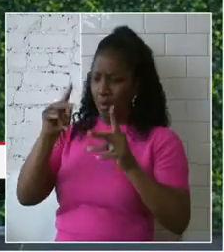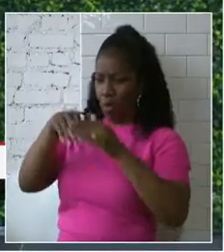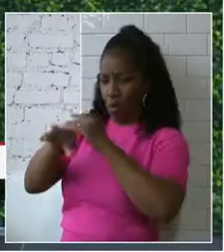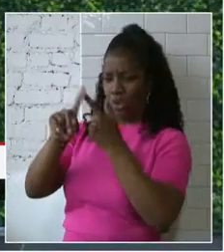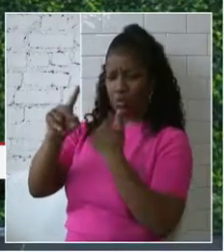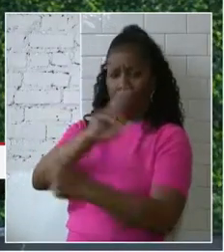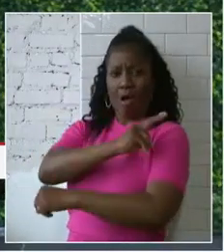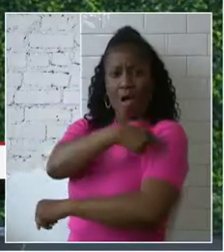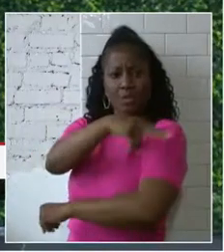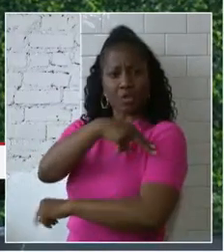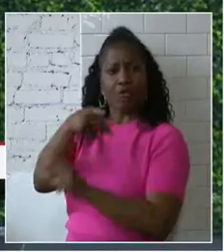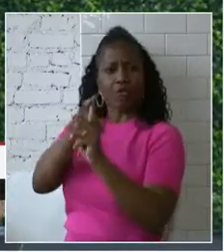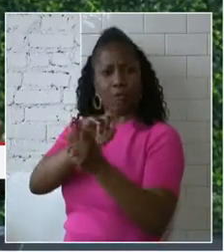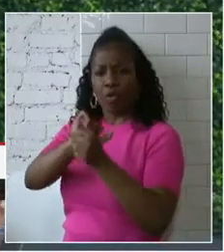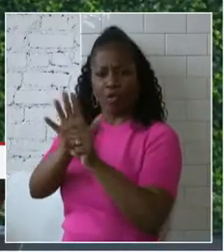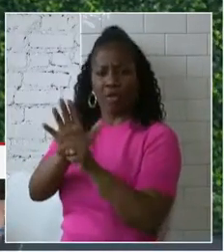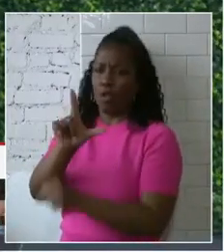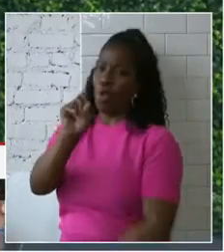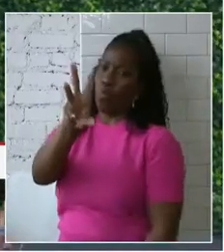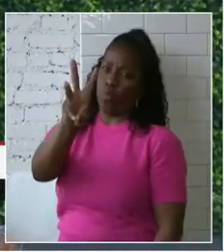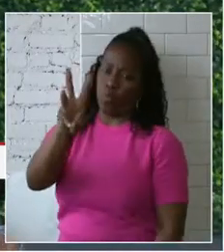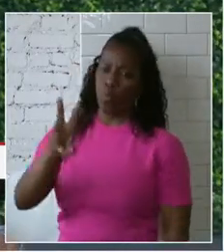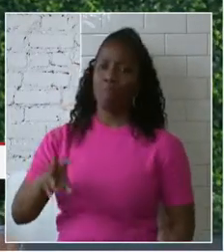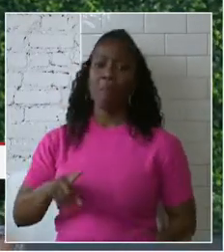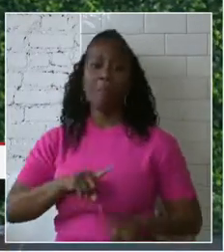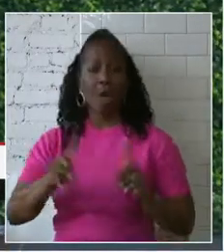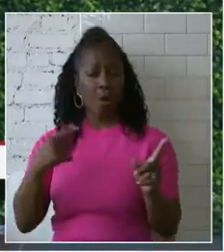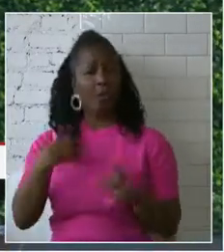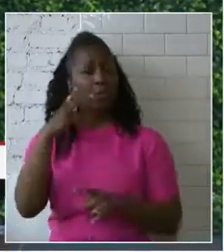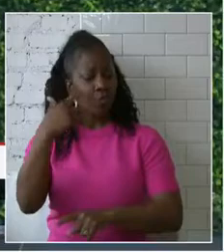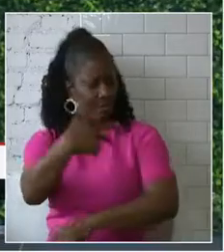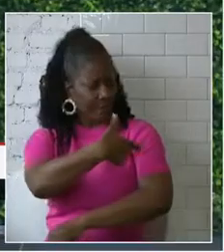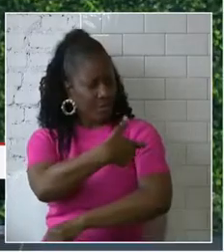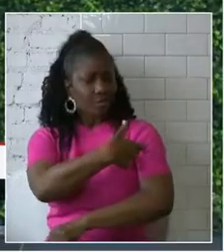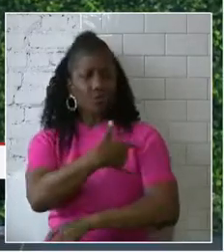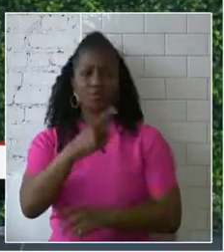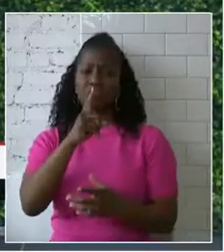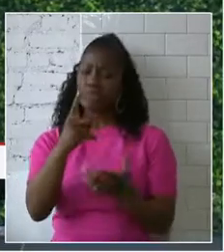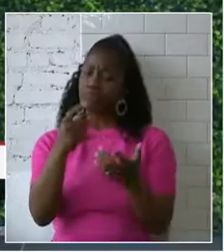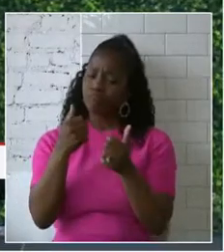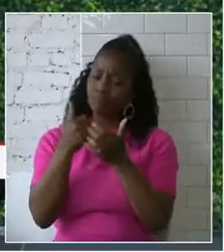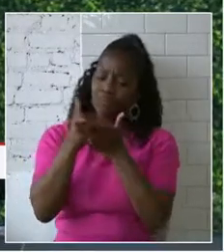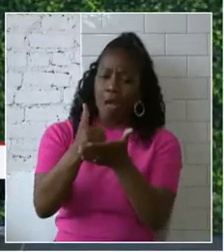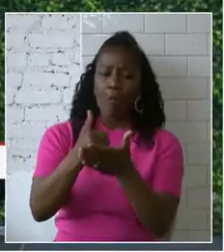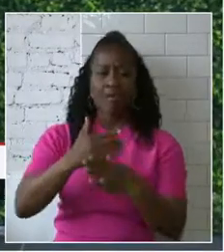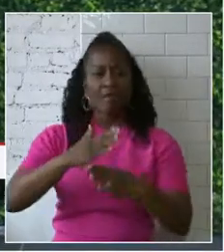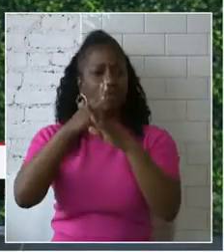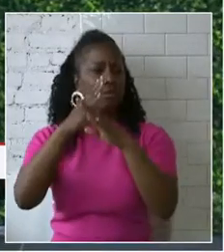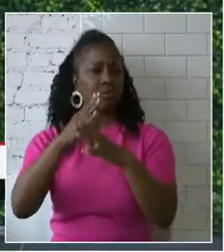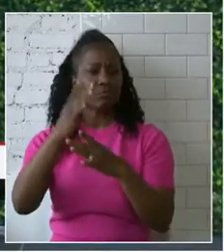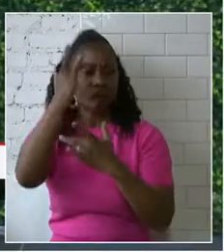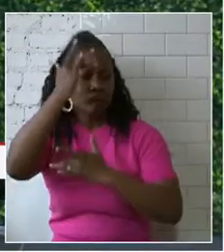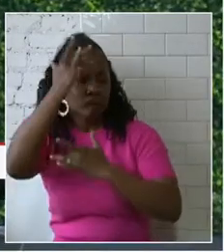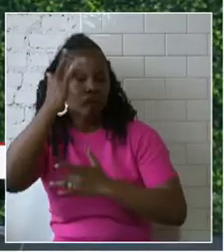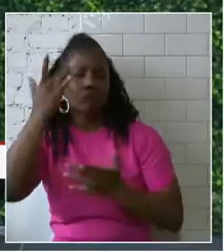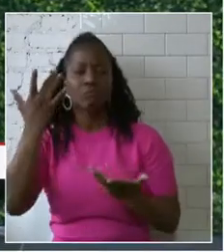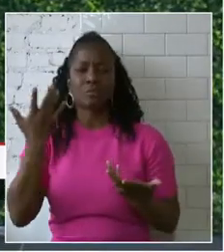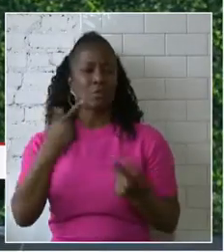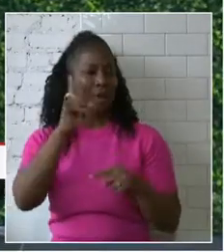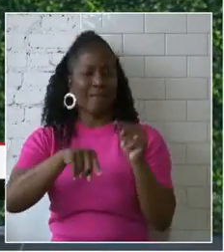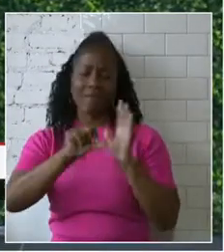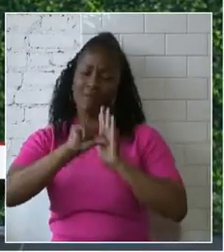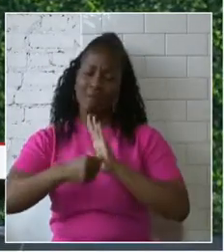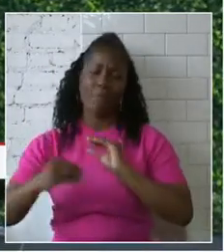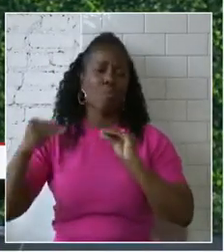work, and they work to prevent serious illness. So I really can't emphasize enough to people to